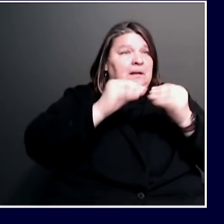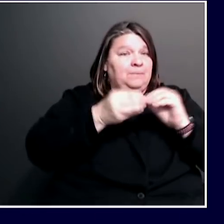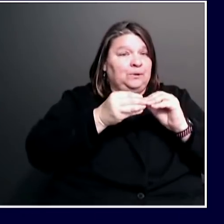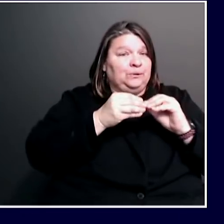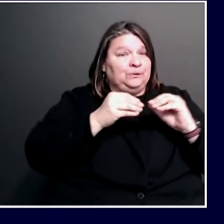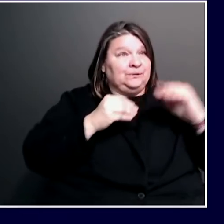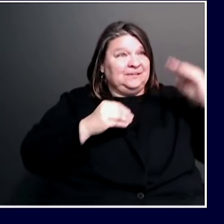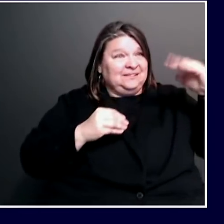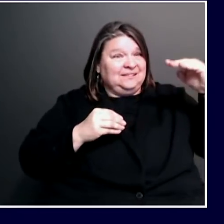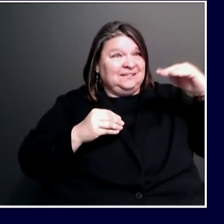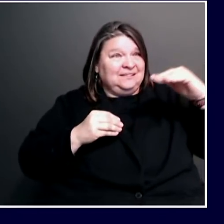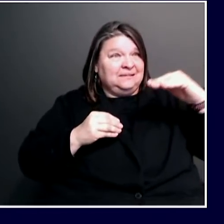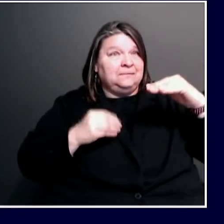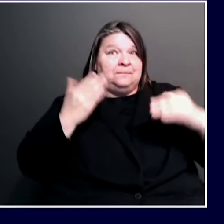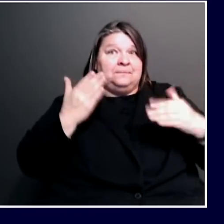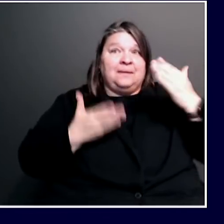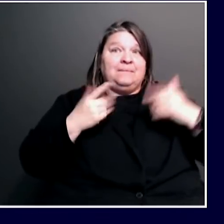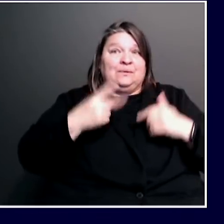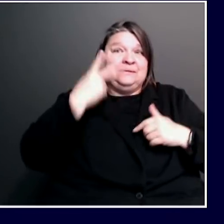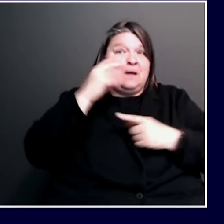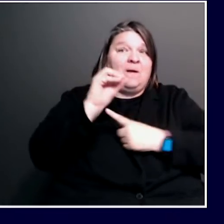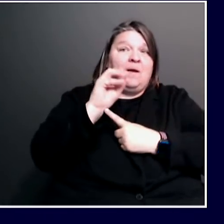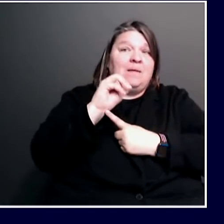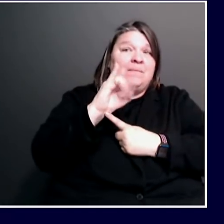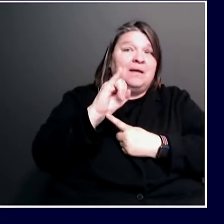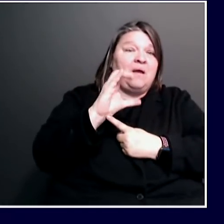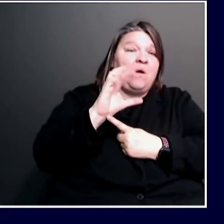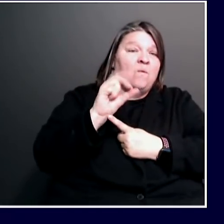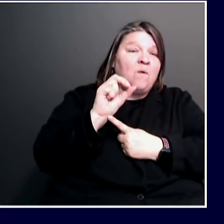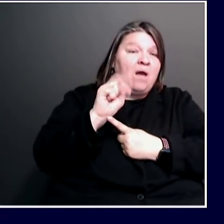Omicron is waning. However, it is too early to tell for sure.